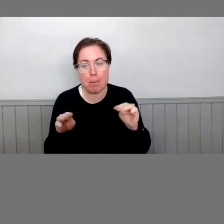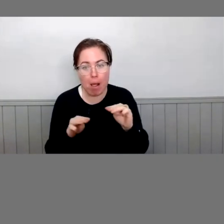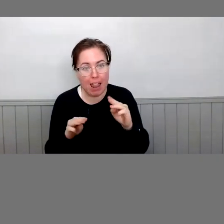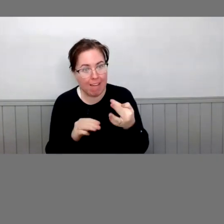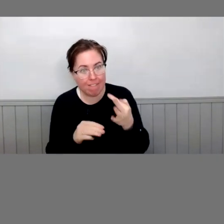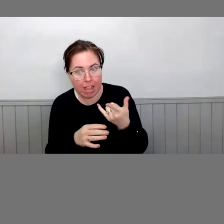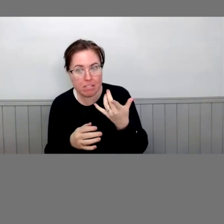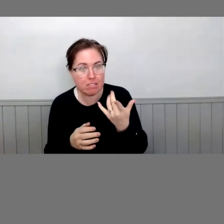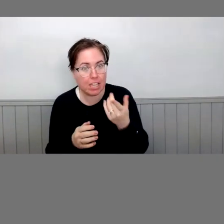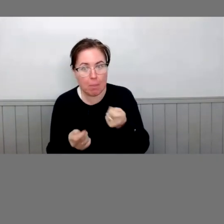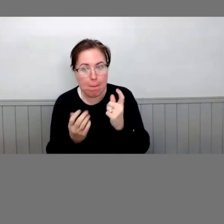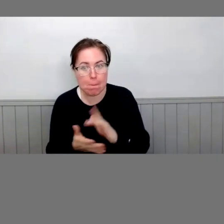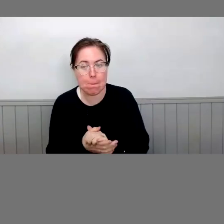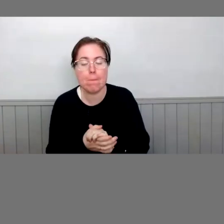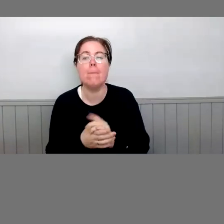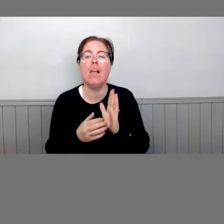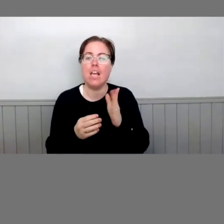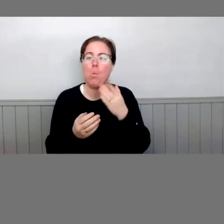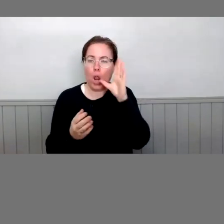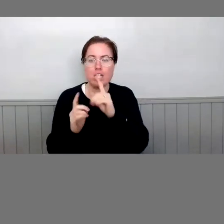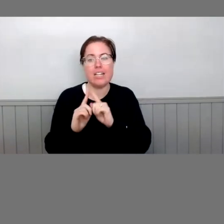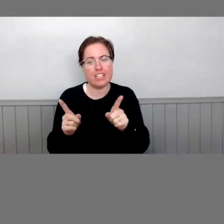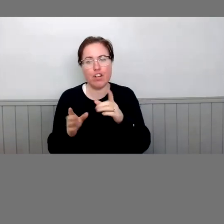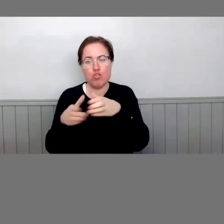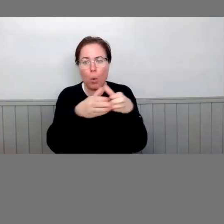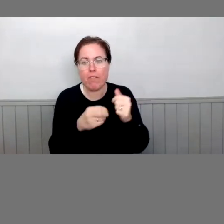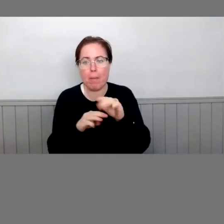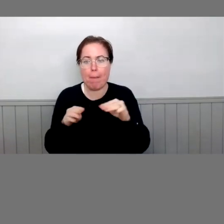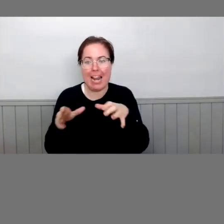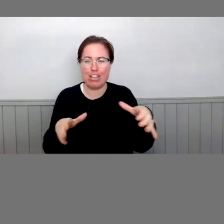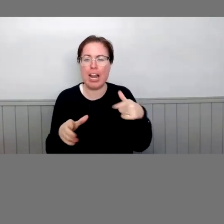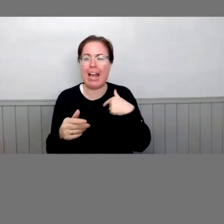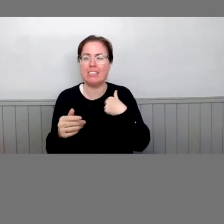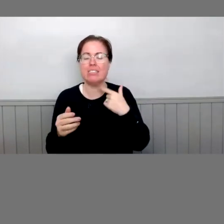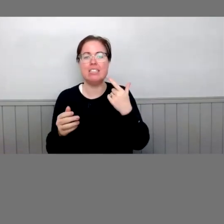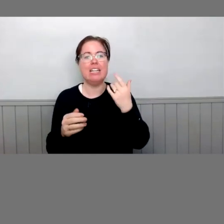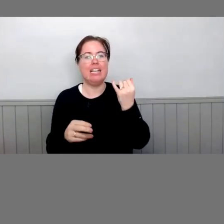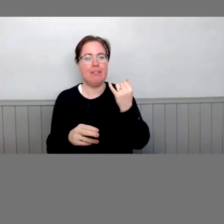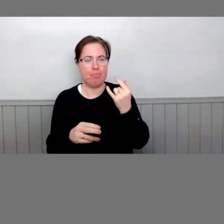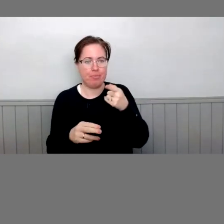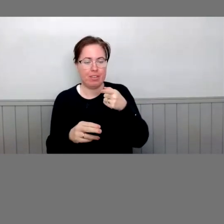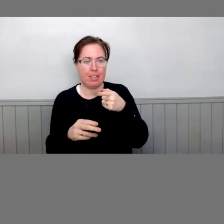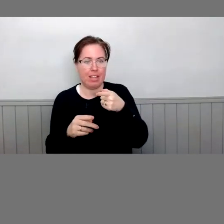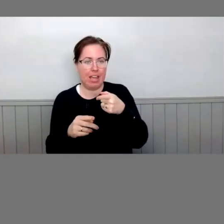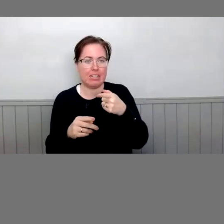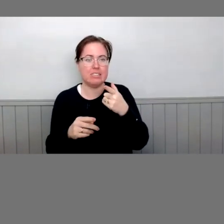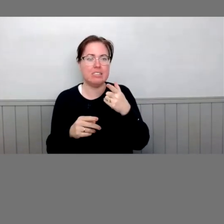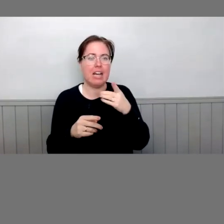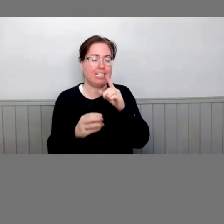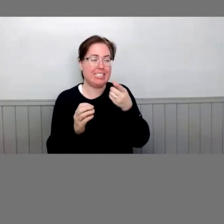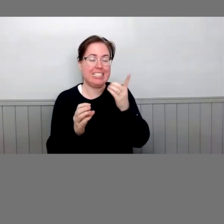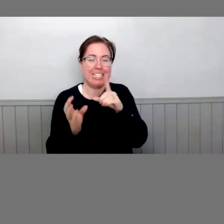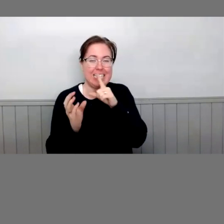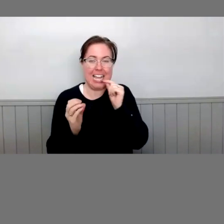across the demographics, and I would have presented those in the context of the TGD people being more kind of represented within